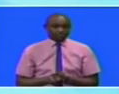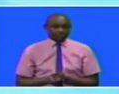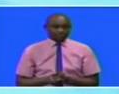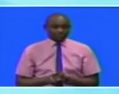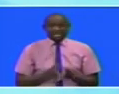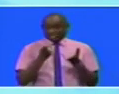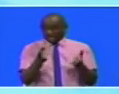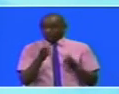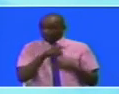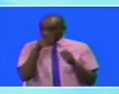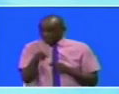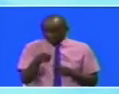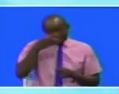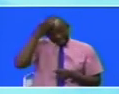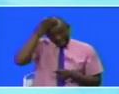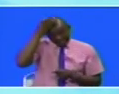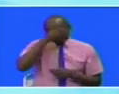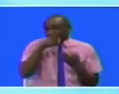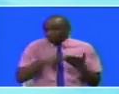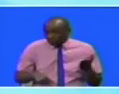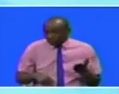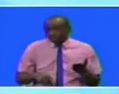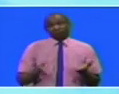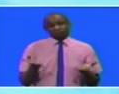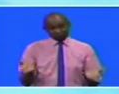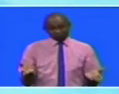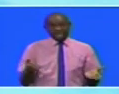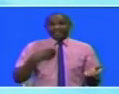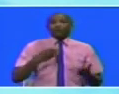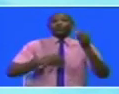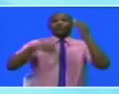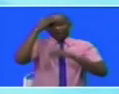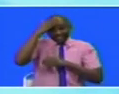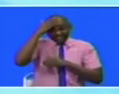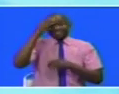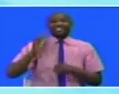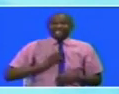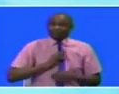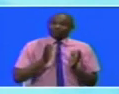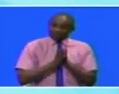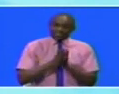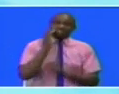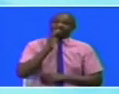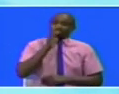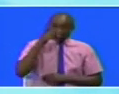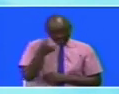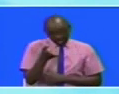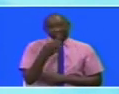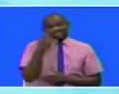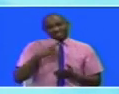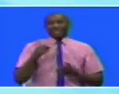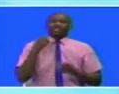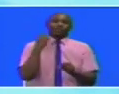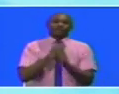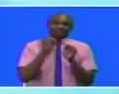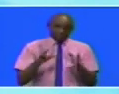And staying with matters regarding industrial action, the planned strike by university staff and hotel workers has been